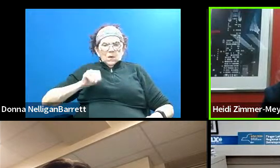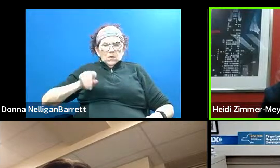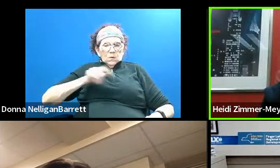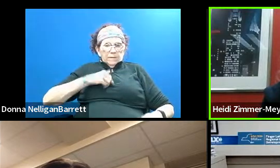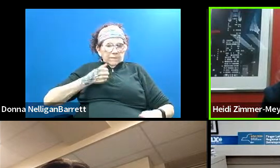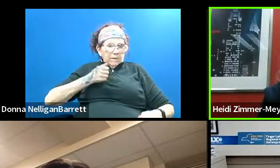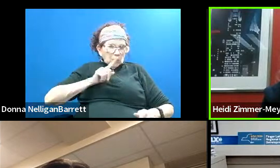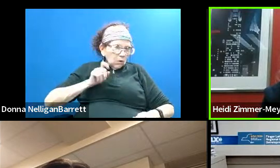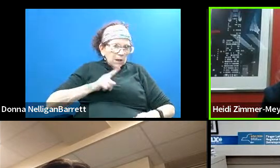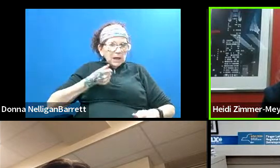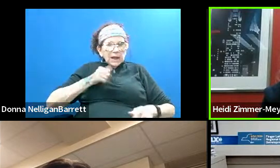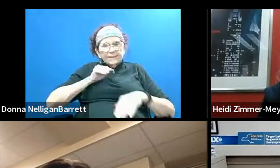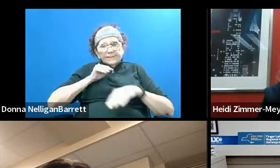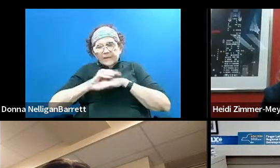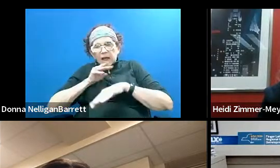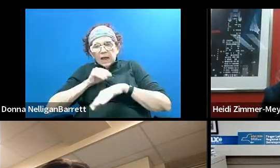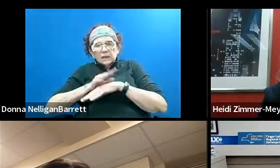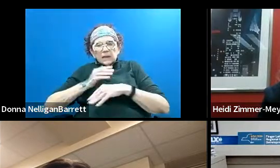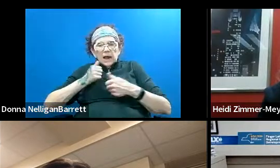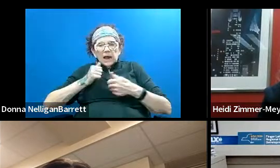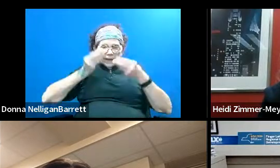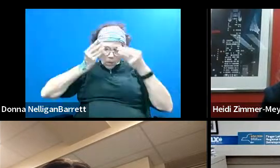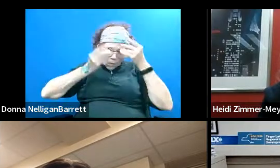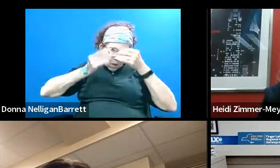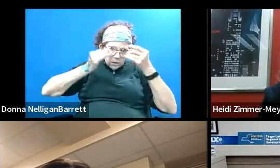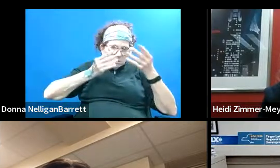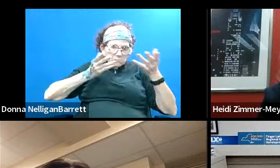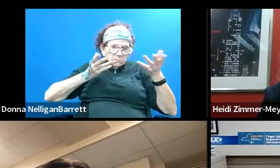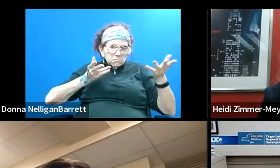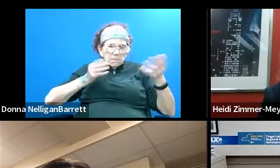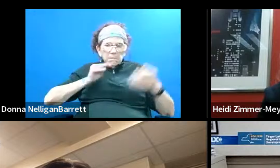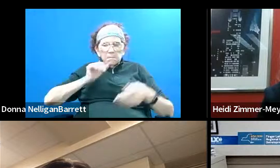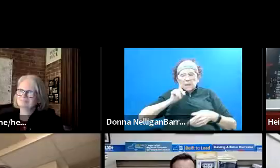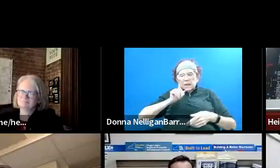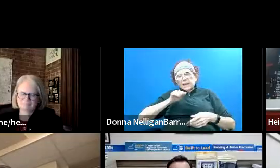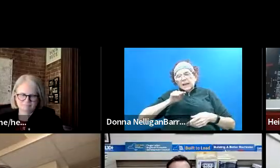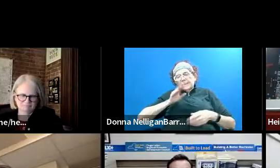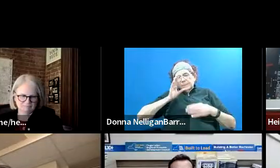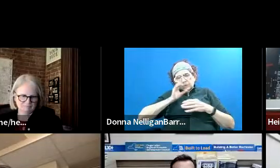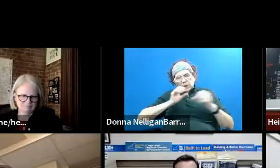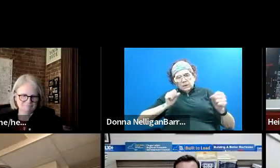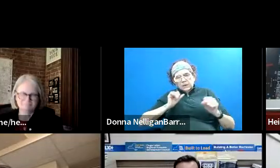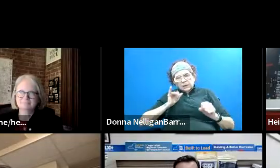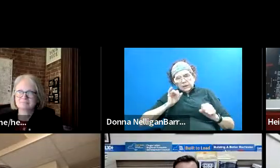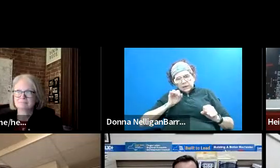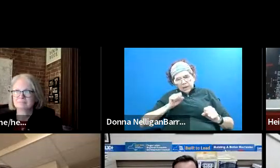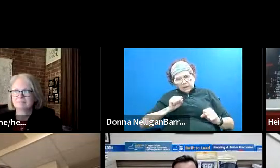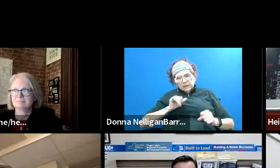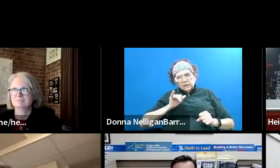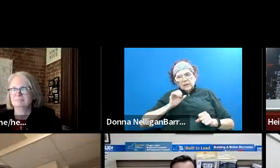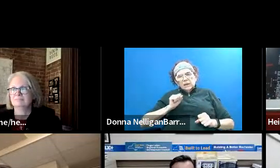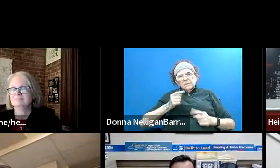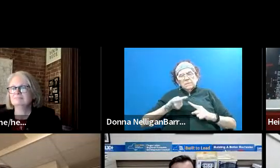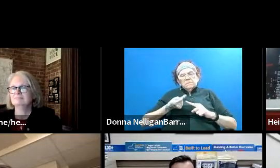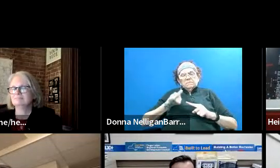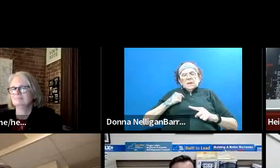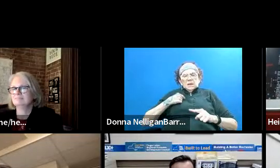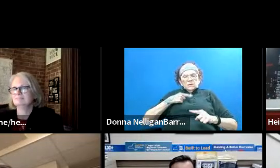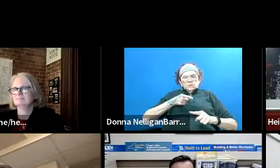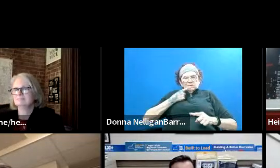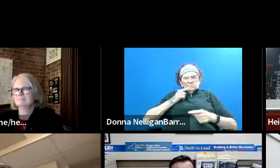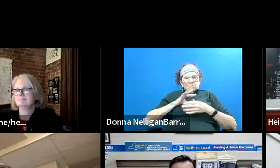thoughts? Madam President? Yes. Yeah, if I can just say, and the president, I think, echoed this to